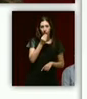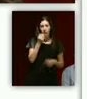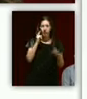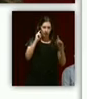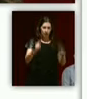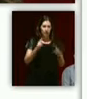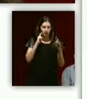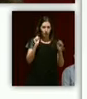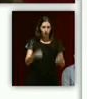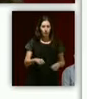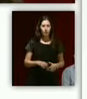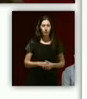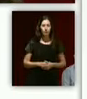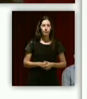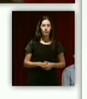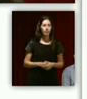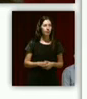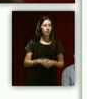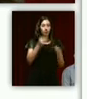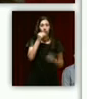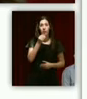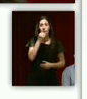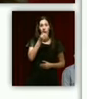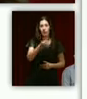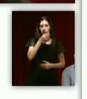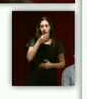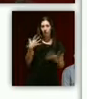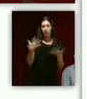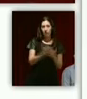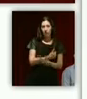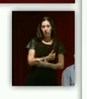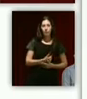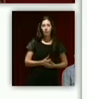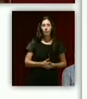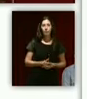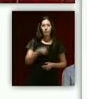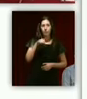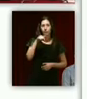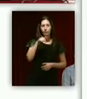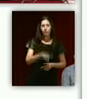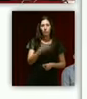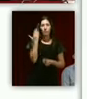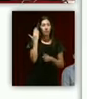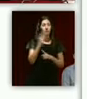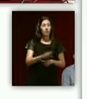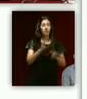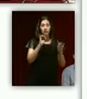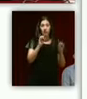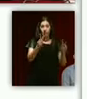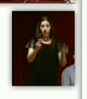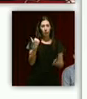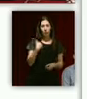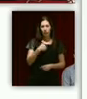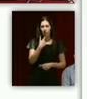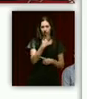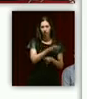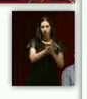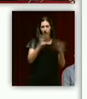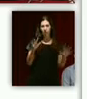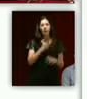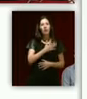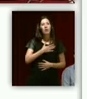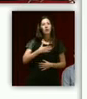Yes, we have to try and stick to the original agenda, especially after lunch. Good afternoon, everybody. Over my presentation,